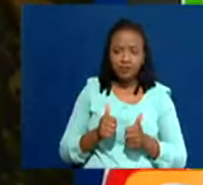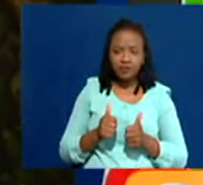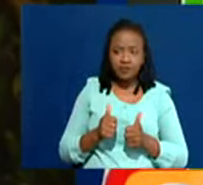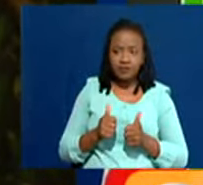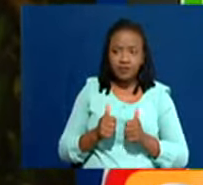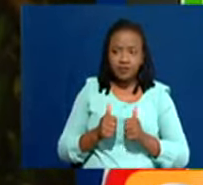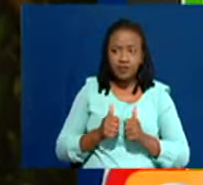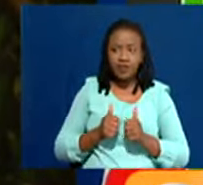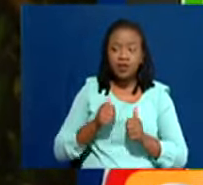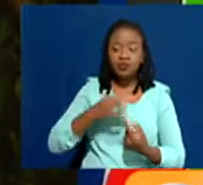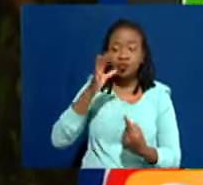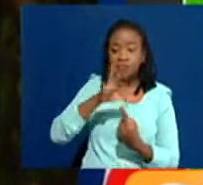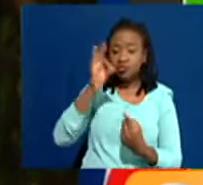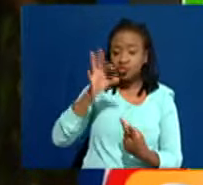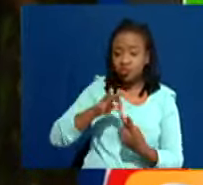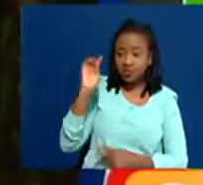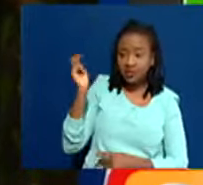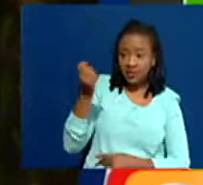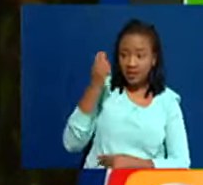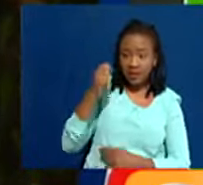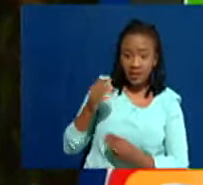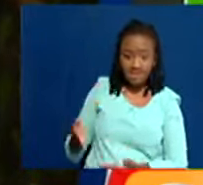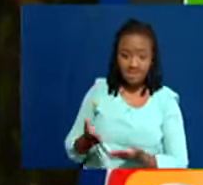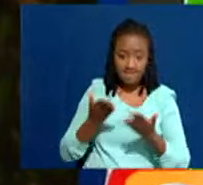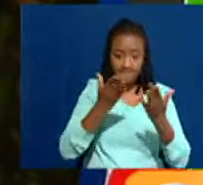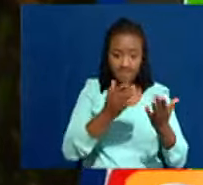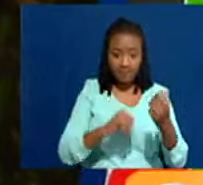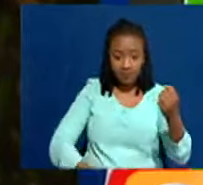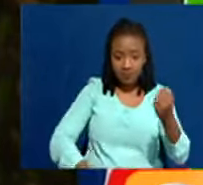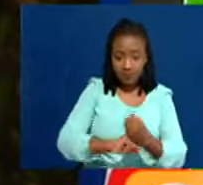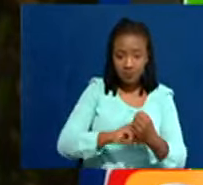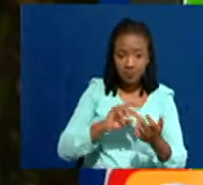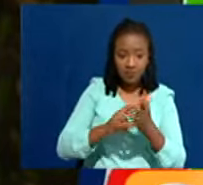this support was not by default.